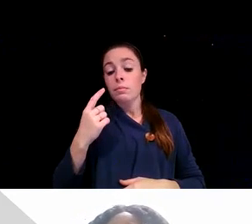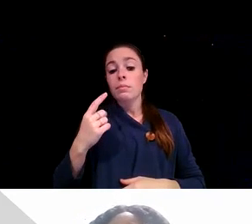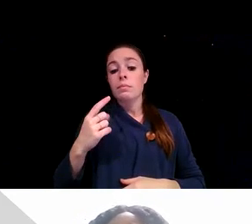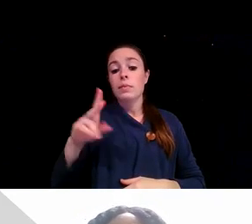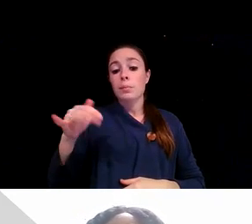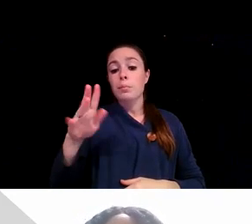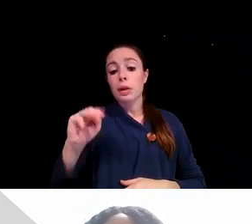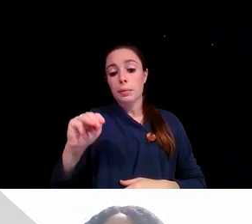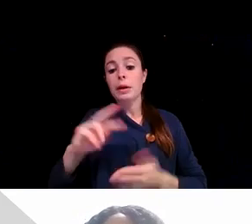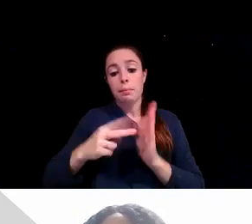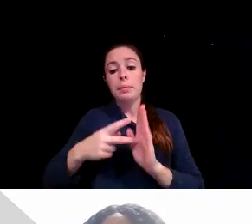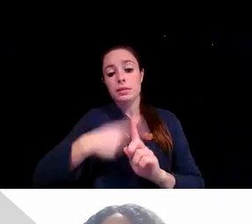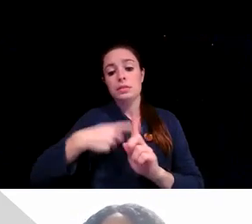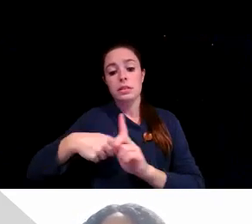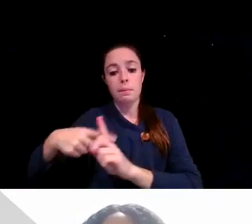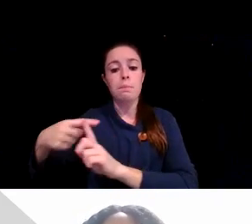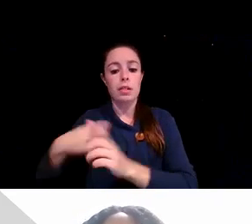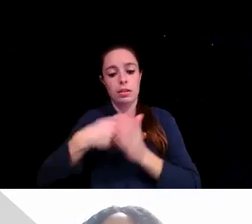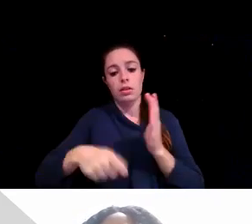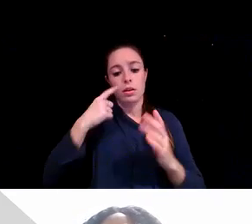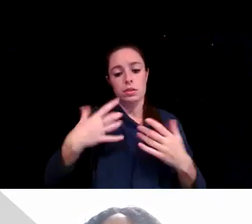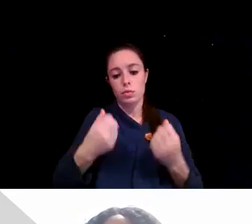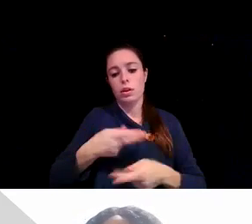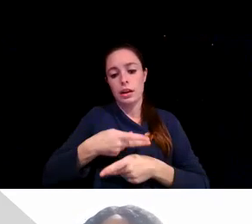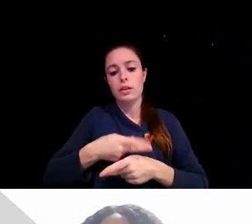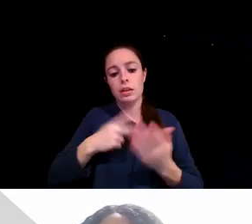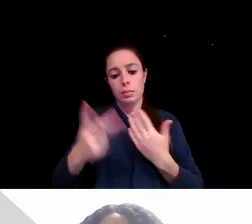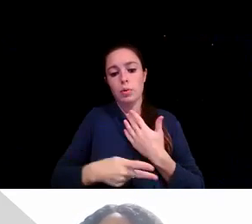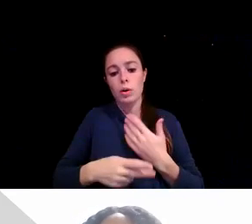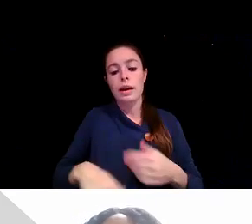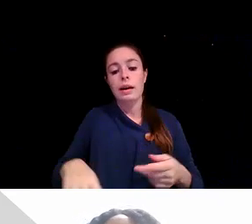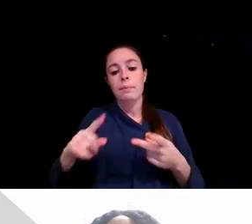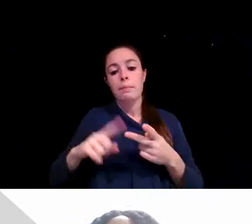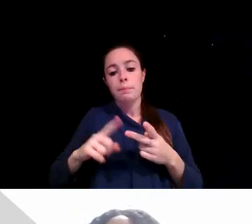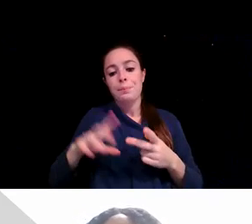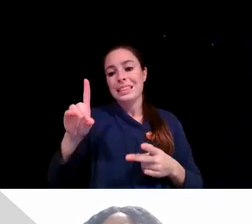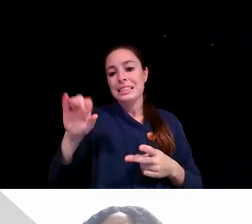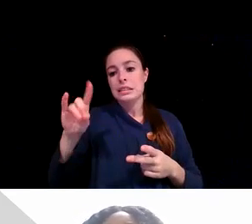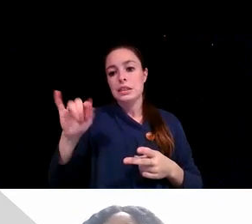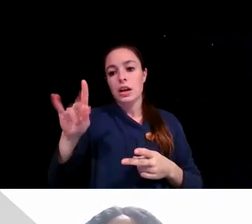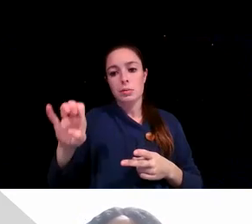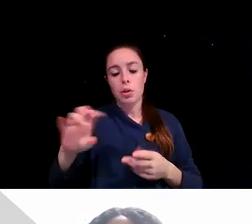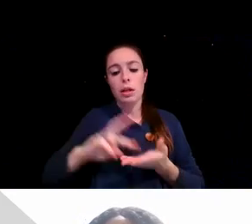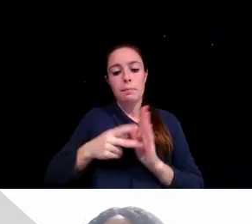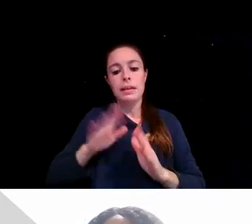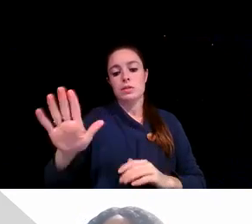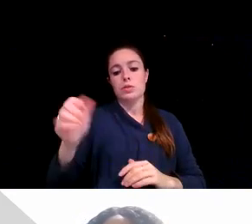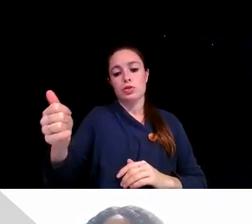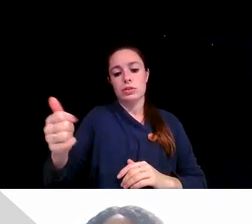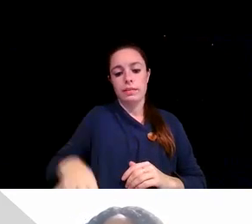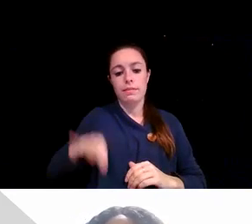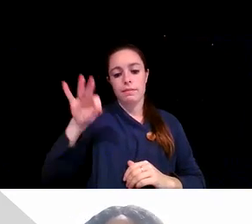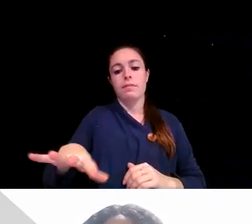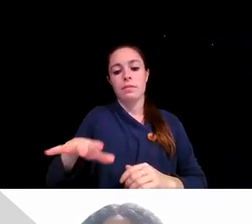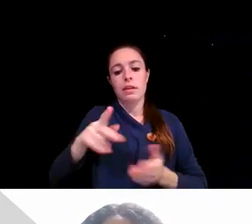the amount you pay monthly to the health plan, and deductible is the amount you pay out of your pocket for